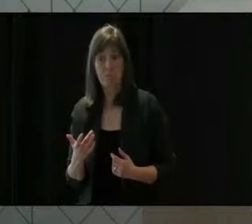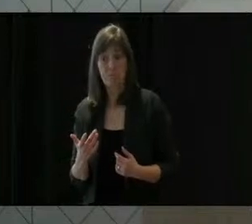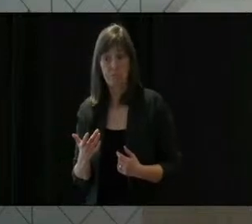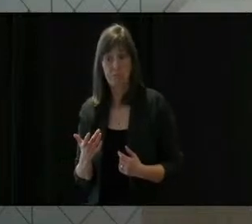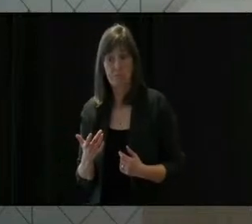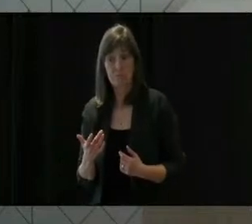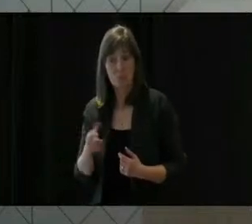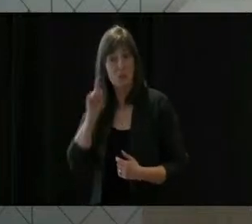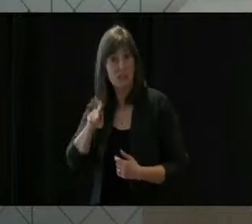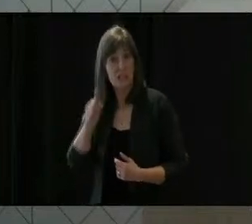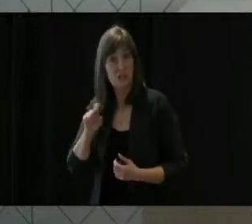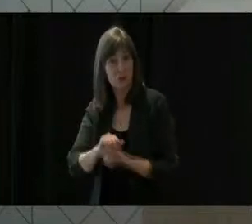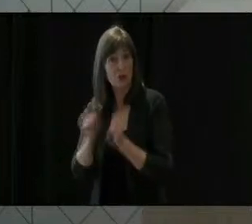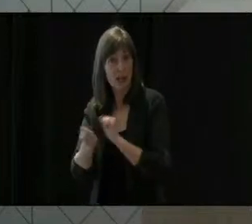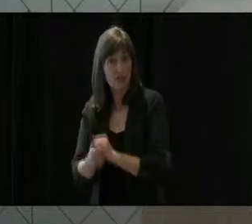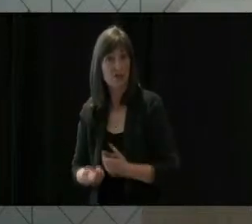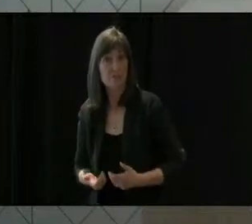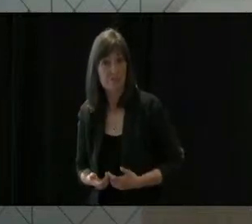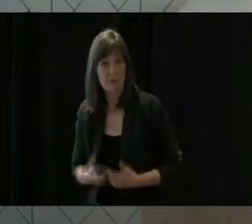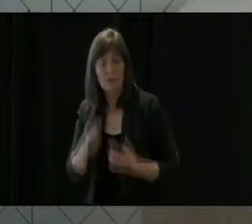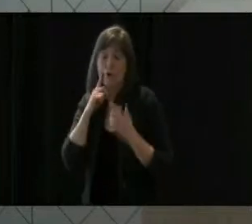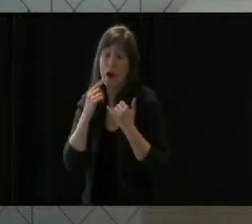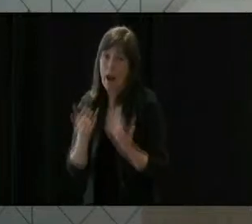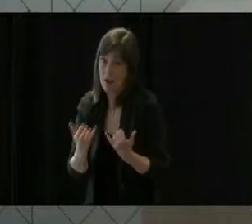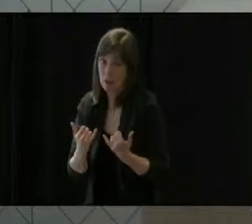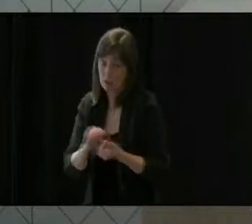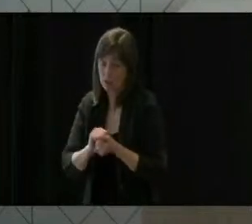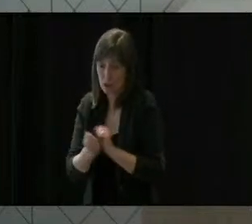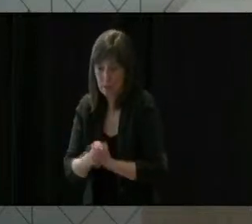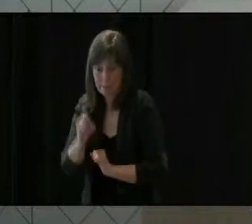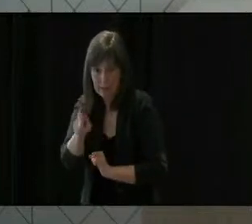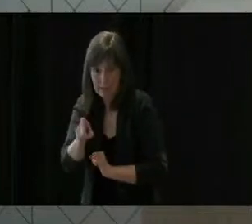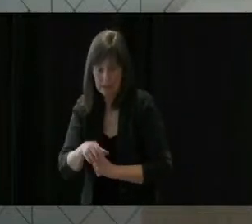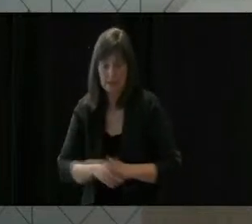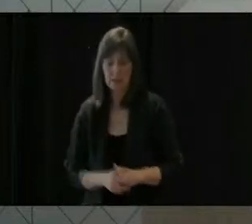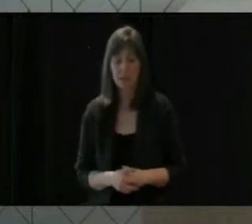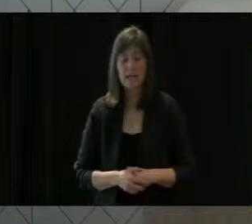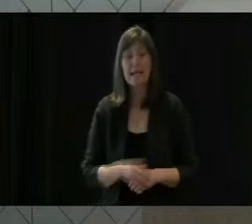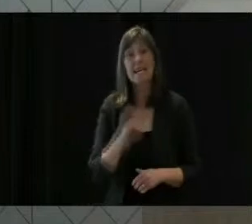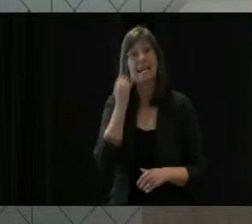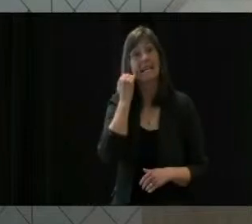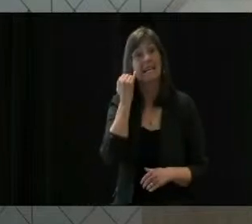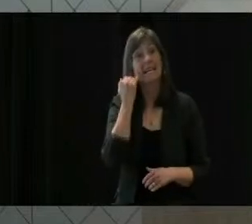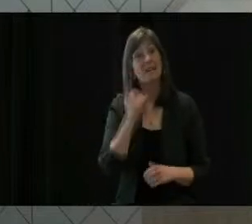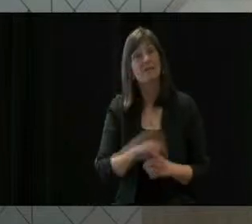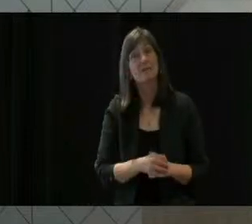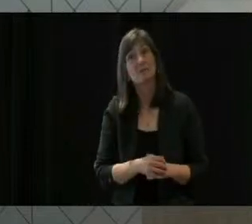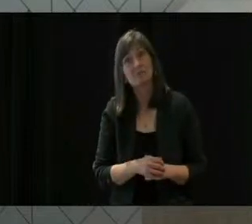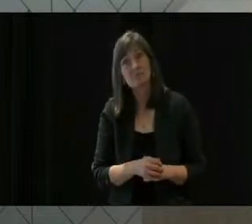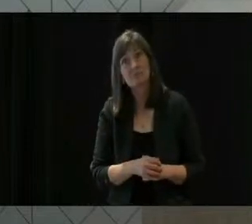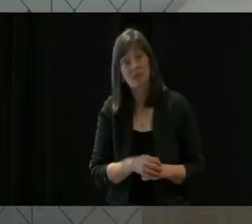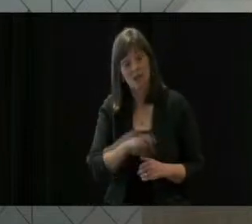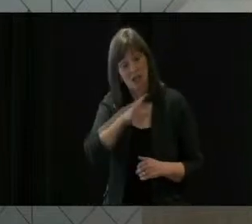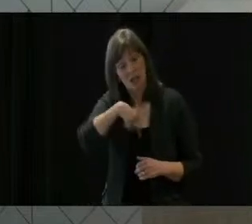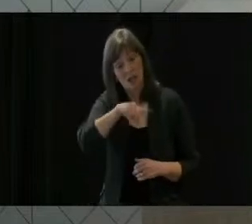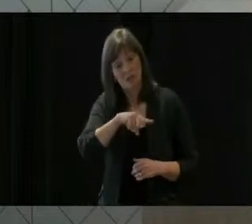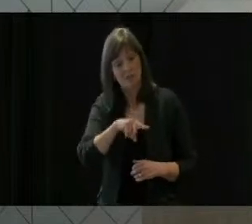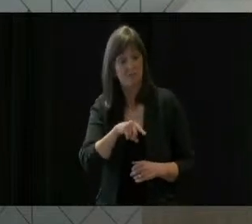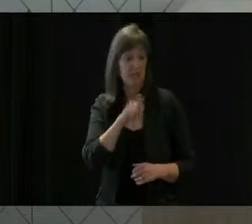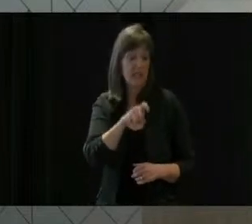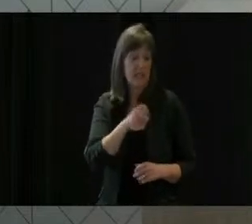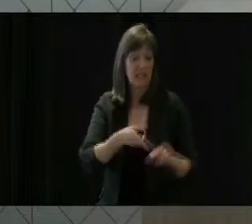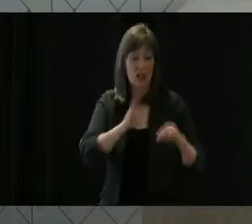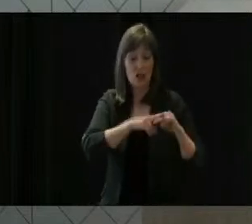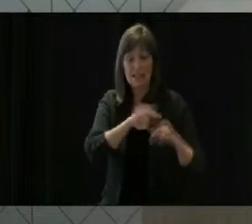are necessary measures to take for now. If you're a person that's being asked to pay more tax,